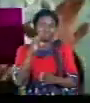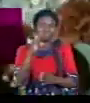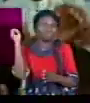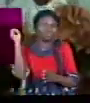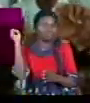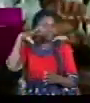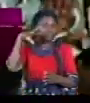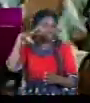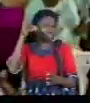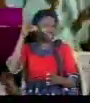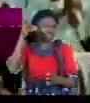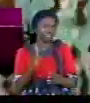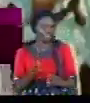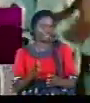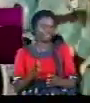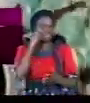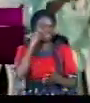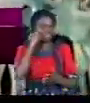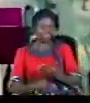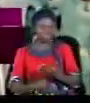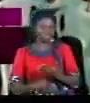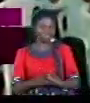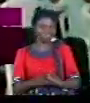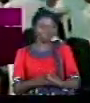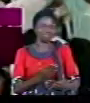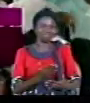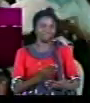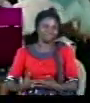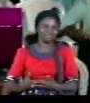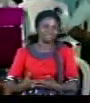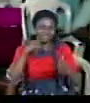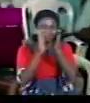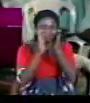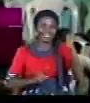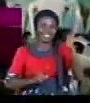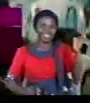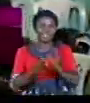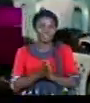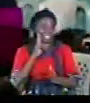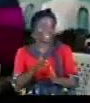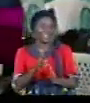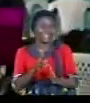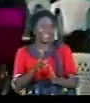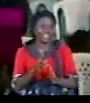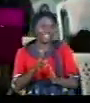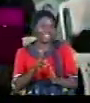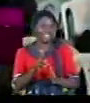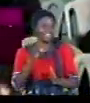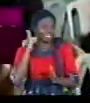praise the Lord. Let him testify by herself now.